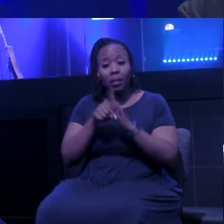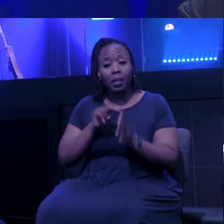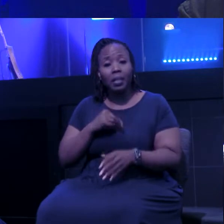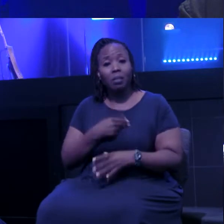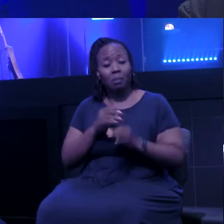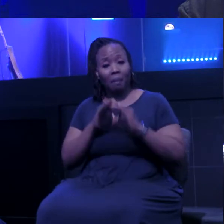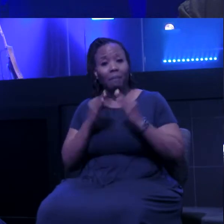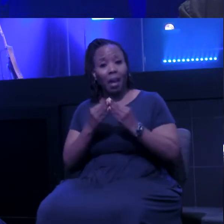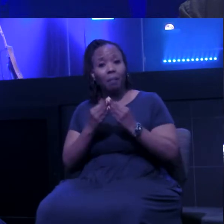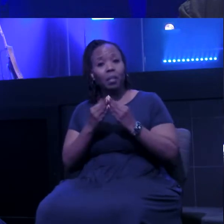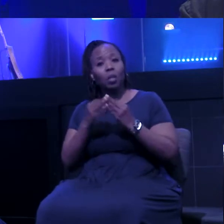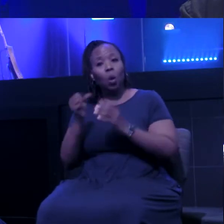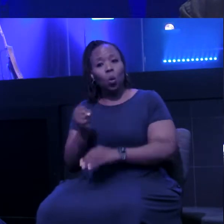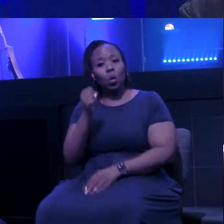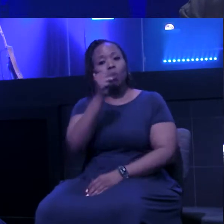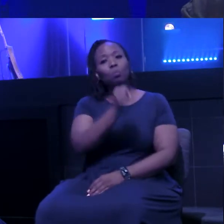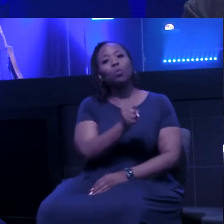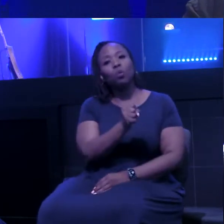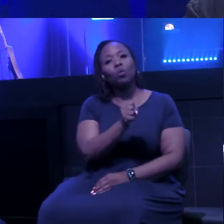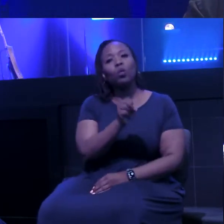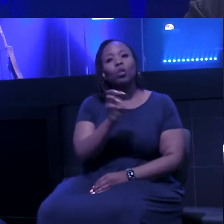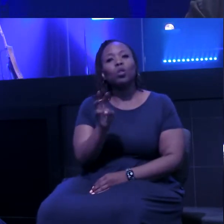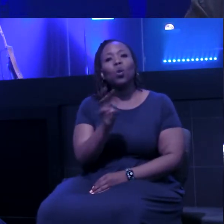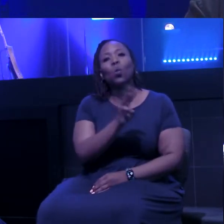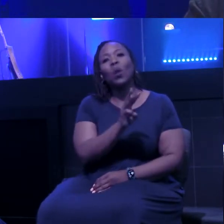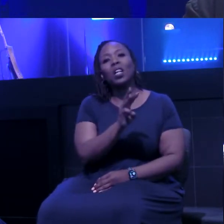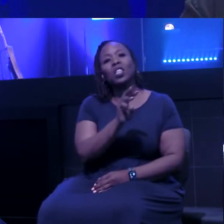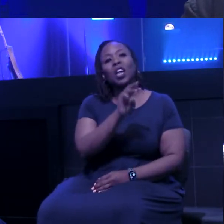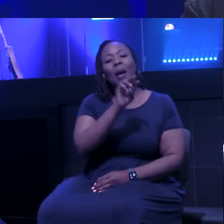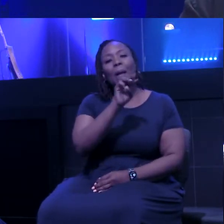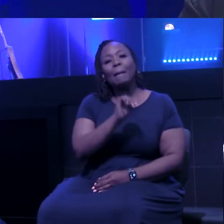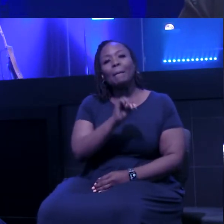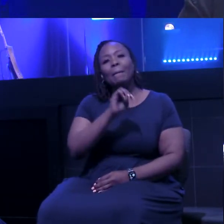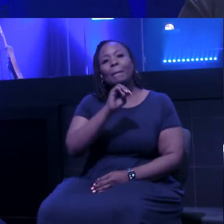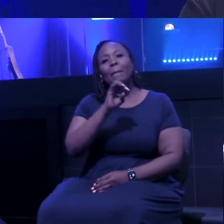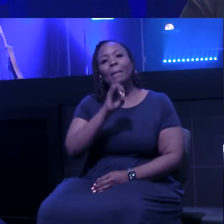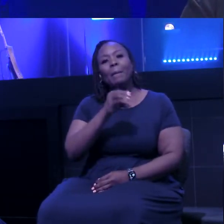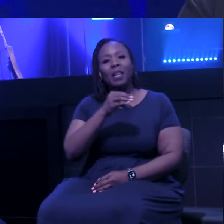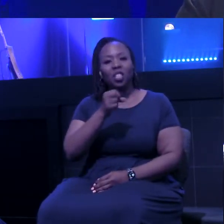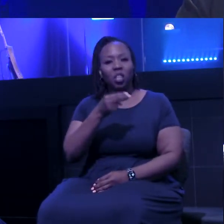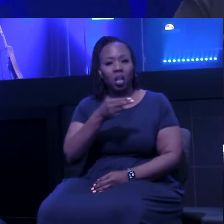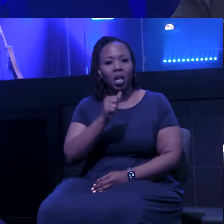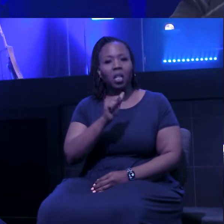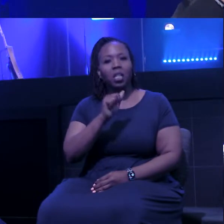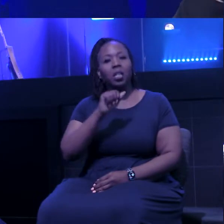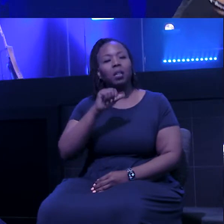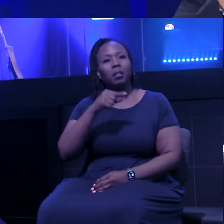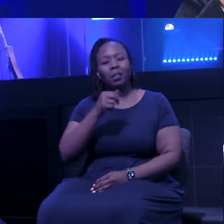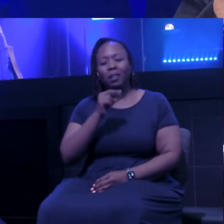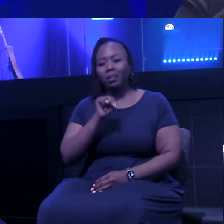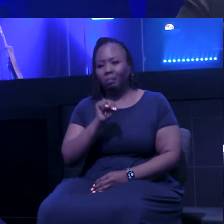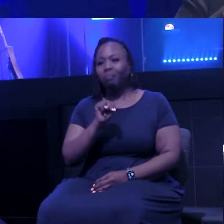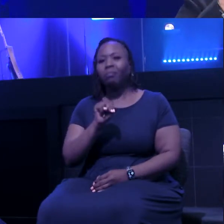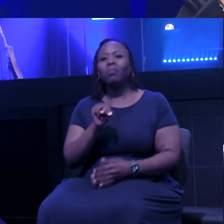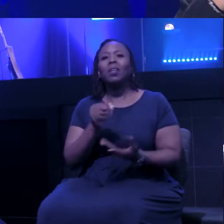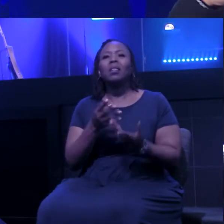to West Michigan. And so when we moved to West Michigan, everything externally changed. We were hoping for